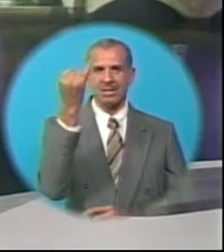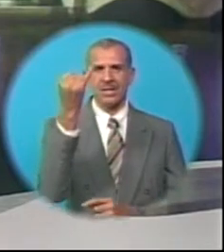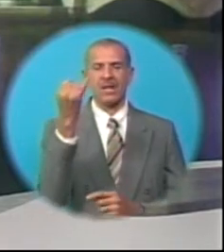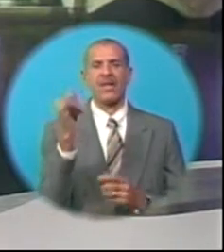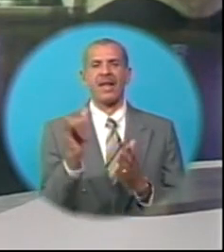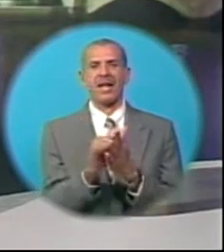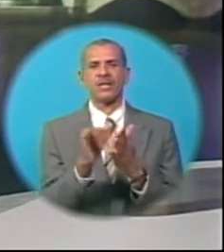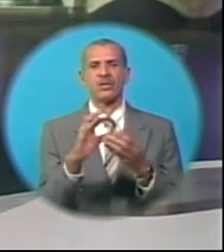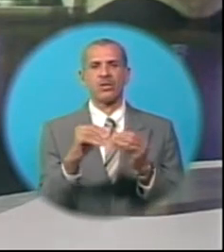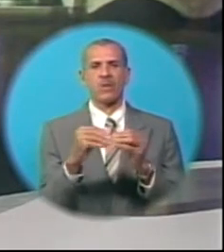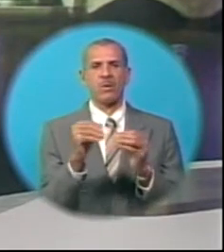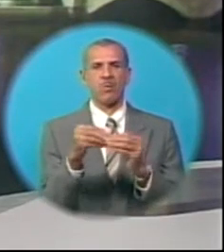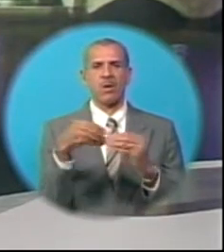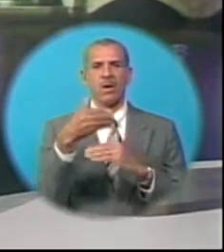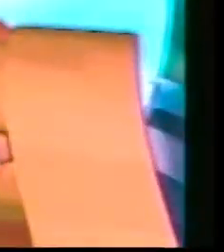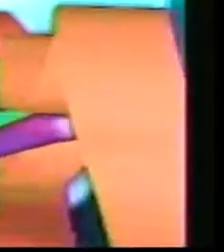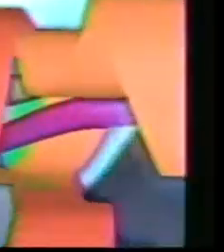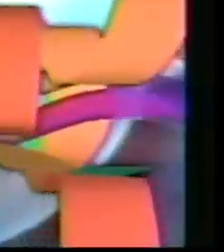just a moment. Stay with us.